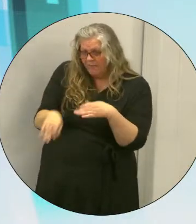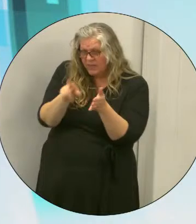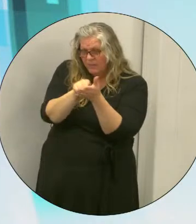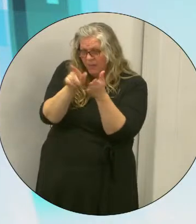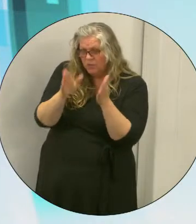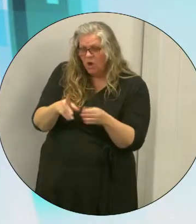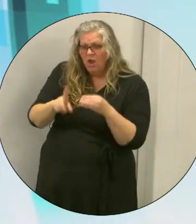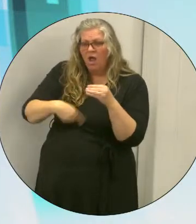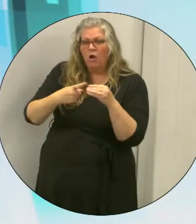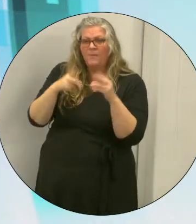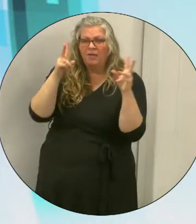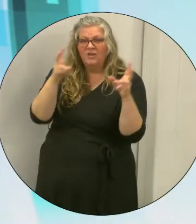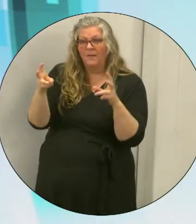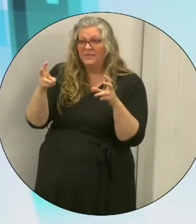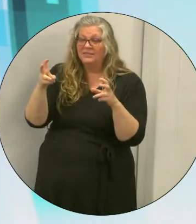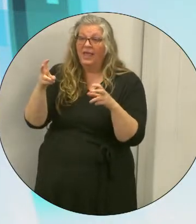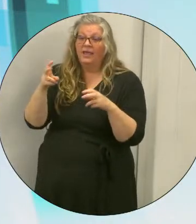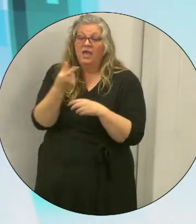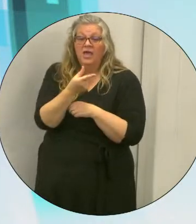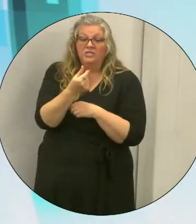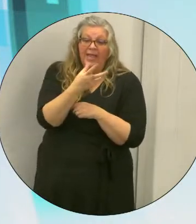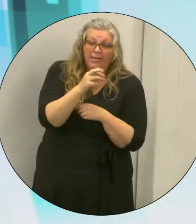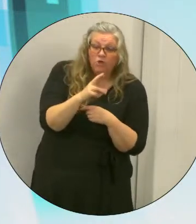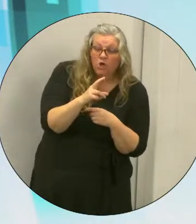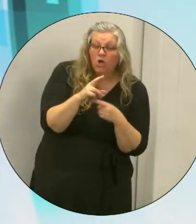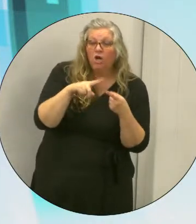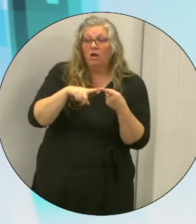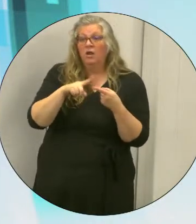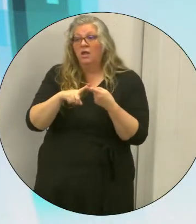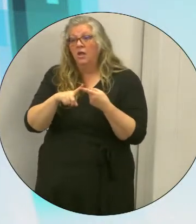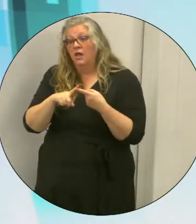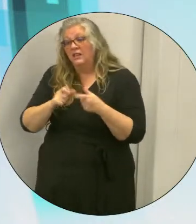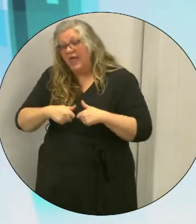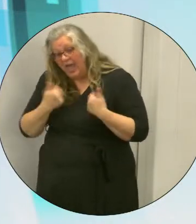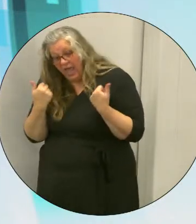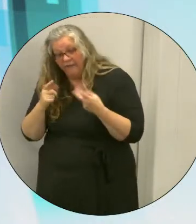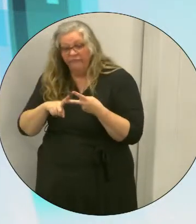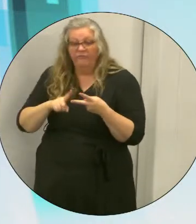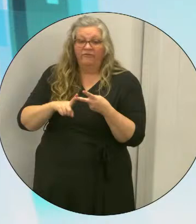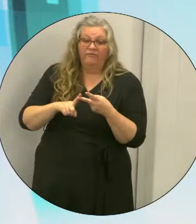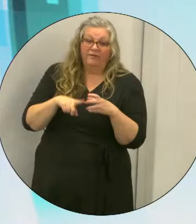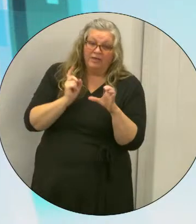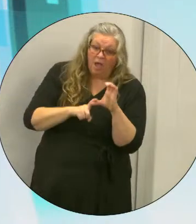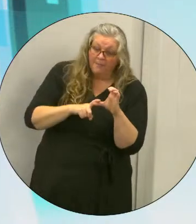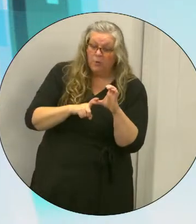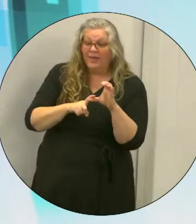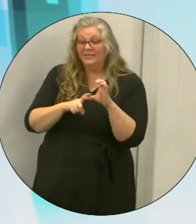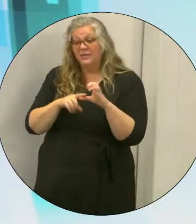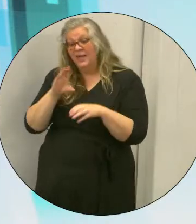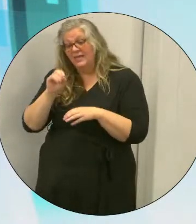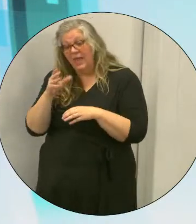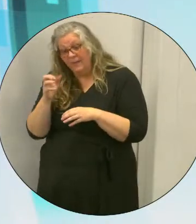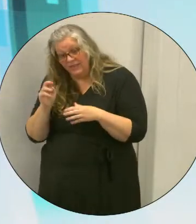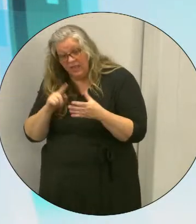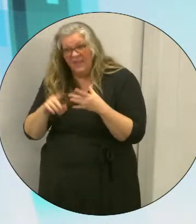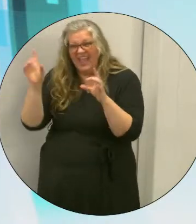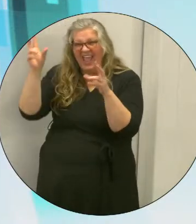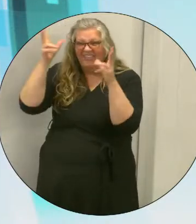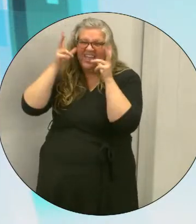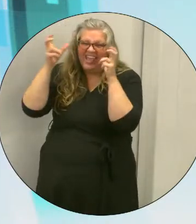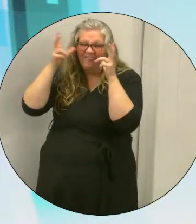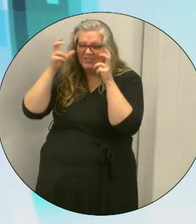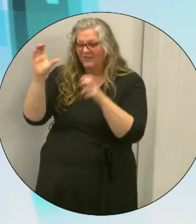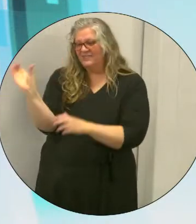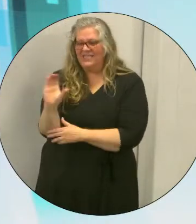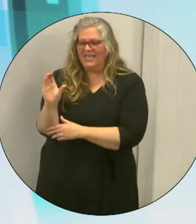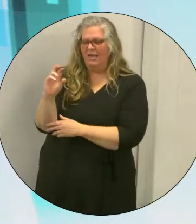are about topics such as gender identity, sanctity of life, cancel culture, communism versus capitalism, and the evils of